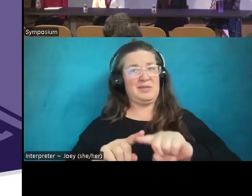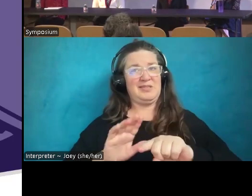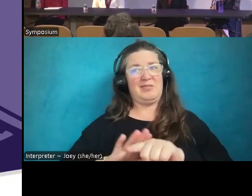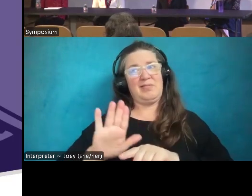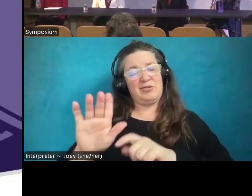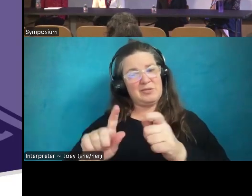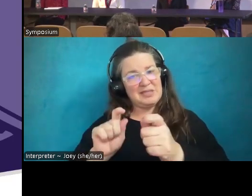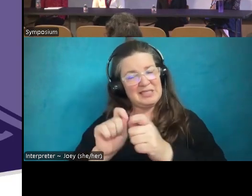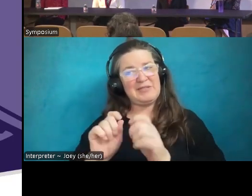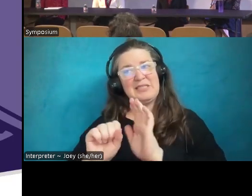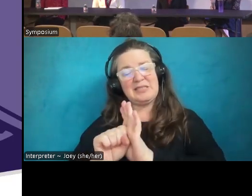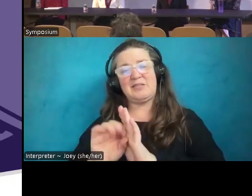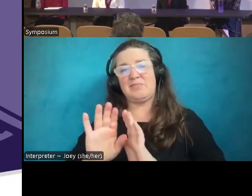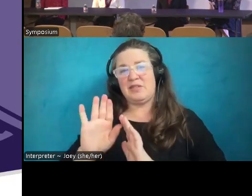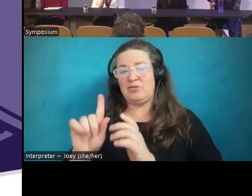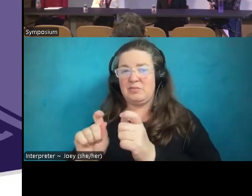people are experiencing.